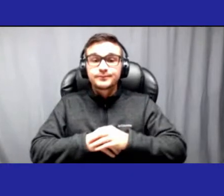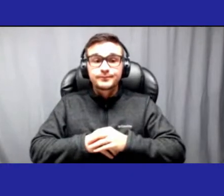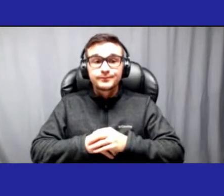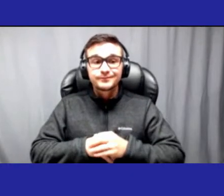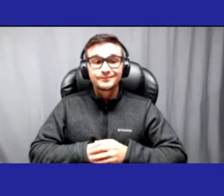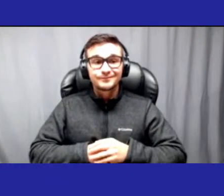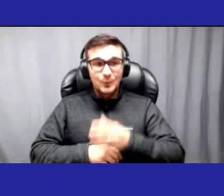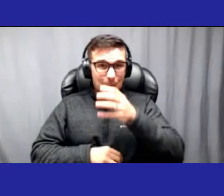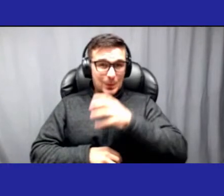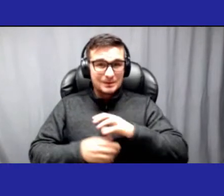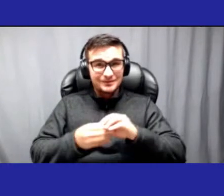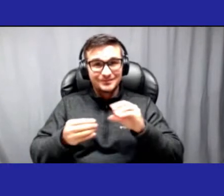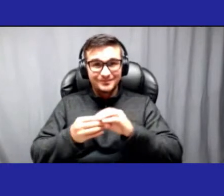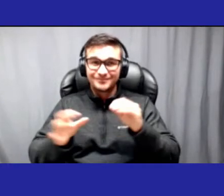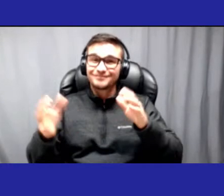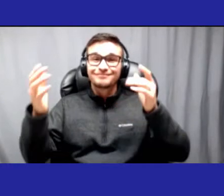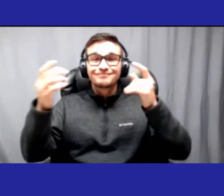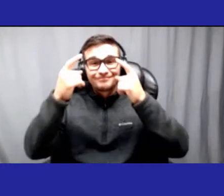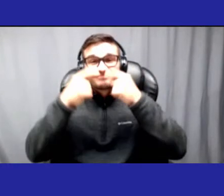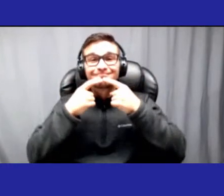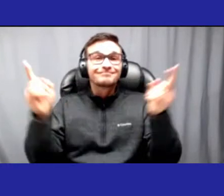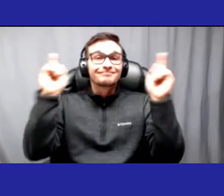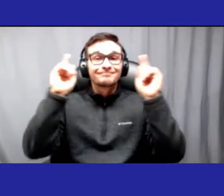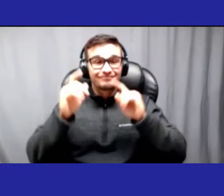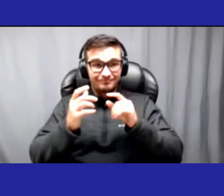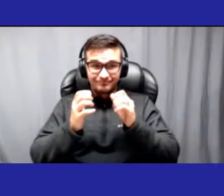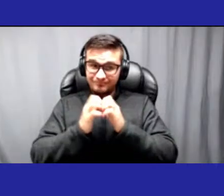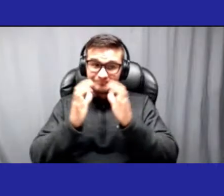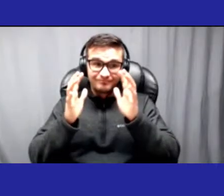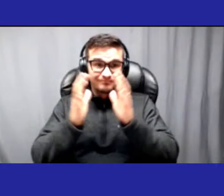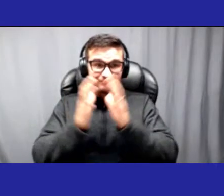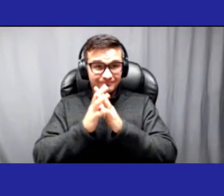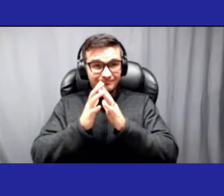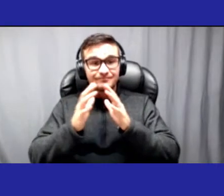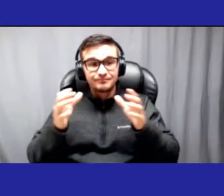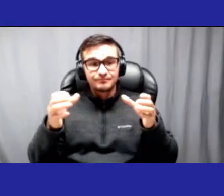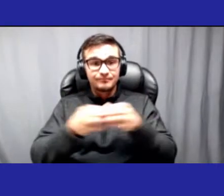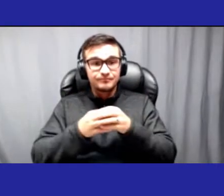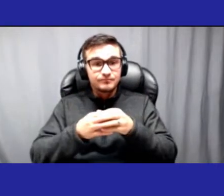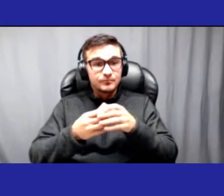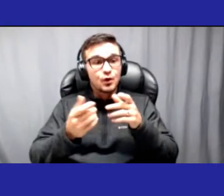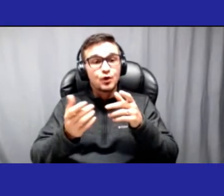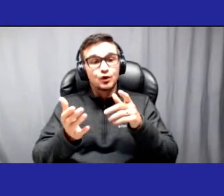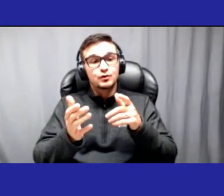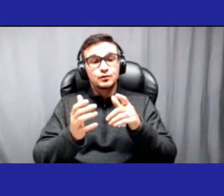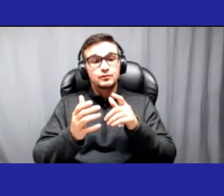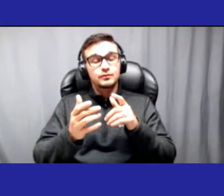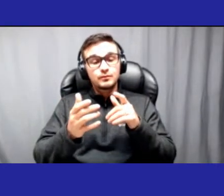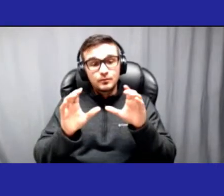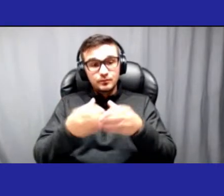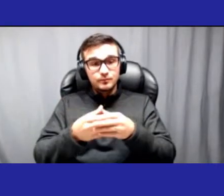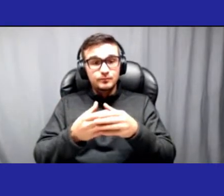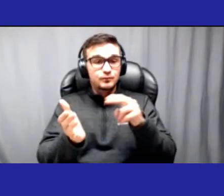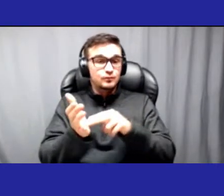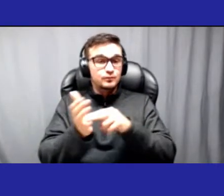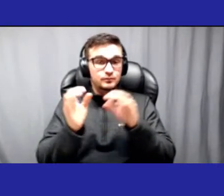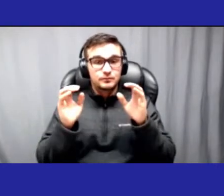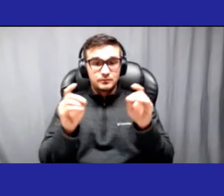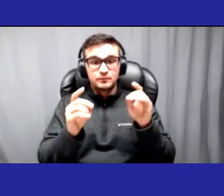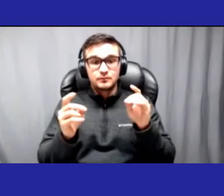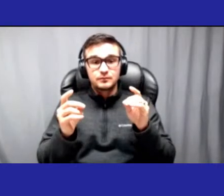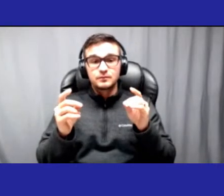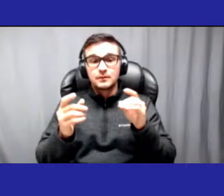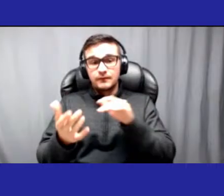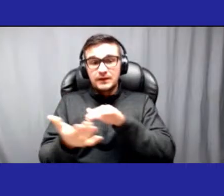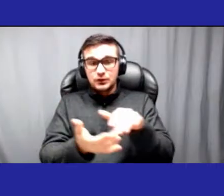launched the inaugural cohort of the Nurse Educator Fellowship Program in partnership with Mercy University the first of a few cohorts made possible by the